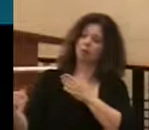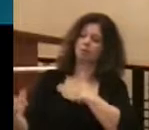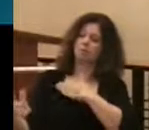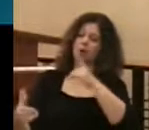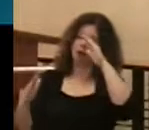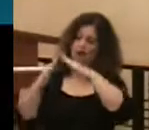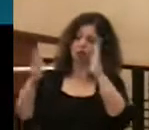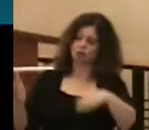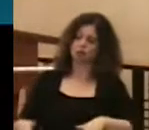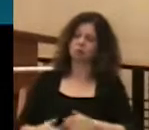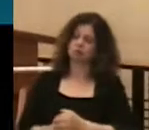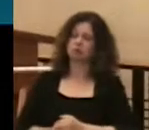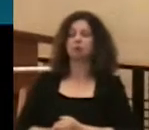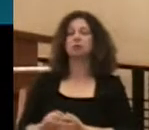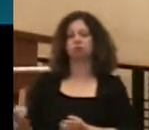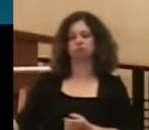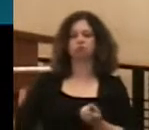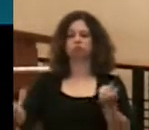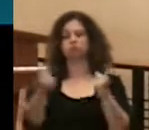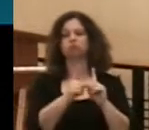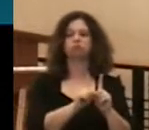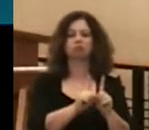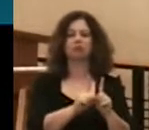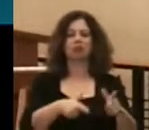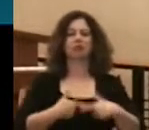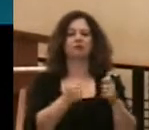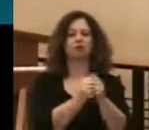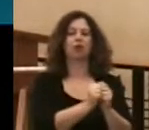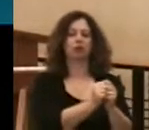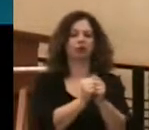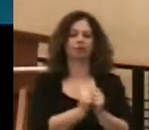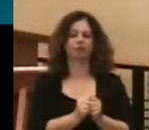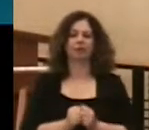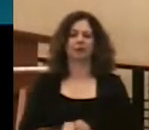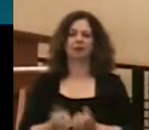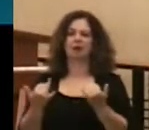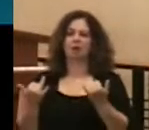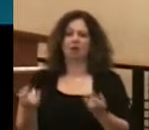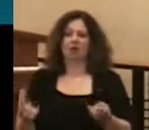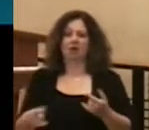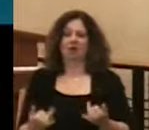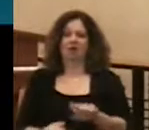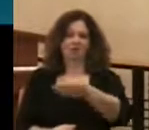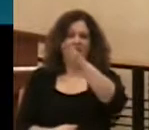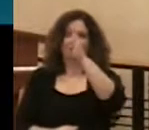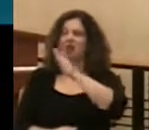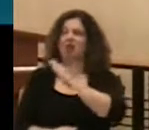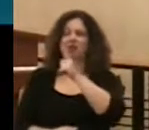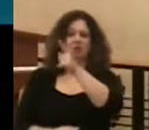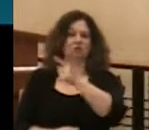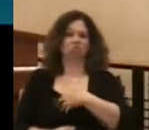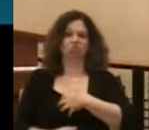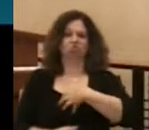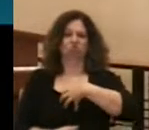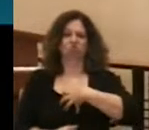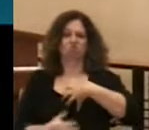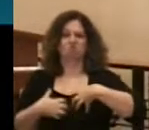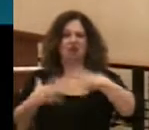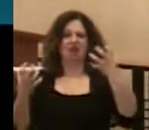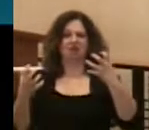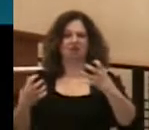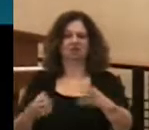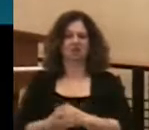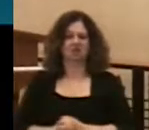done displeased the Lord. And the Lord sent Nathan to David. He came to him and said to